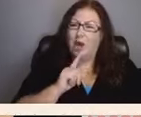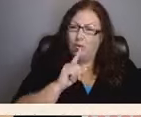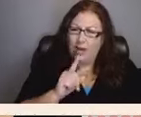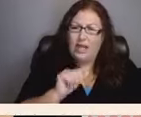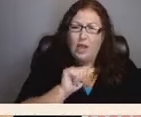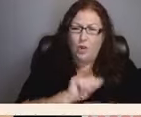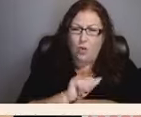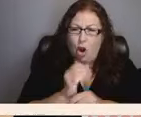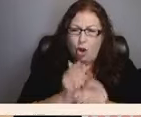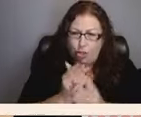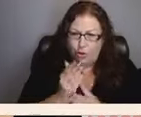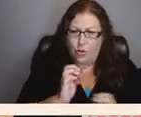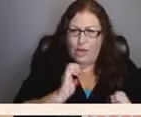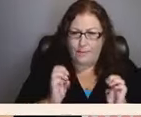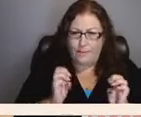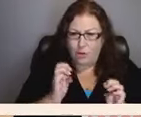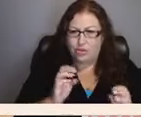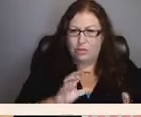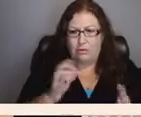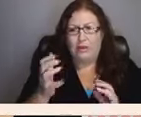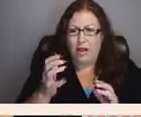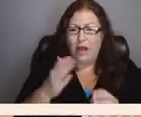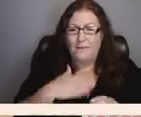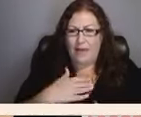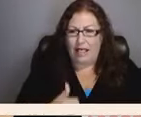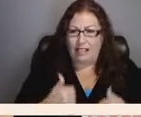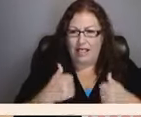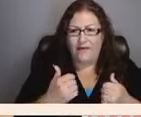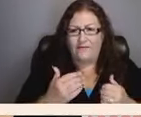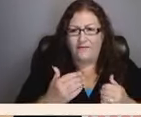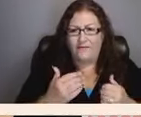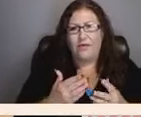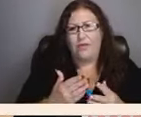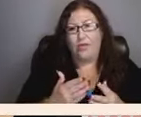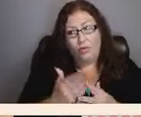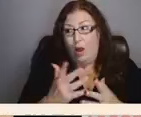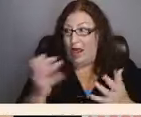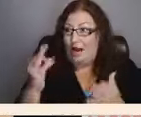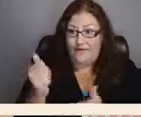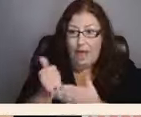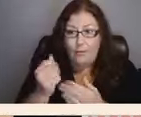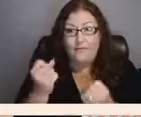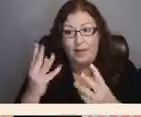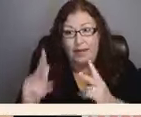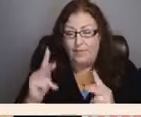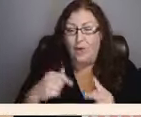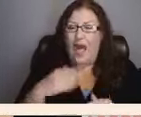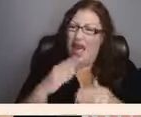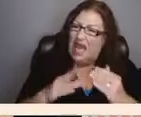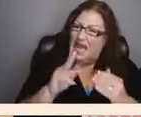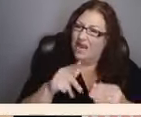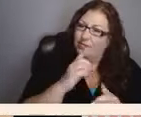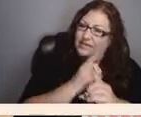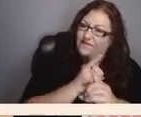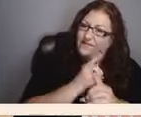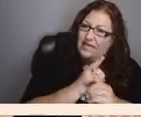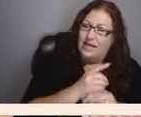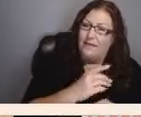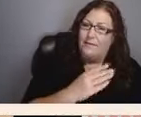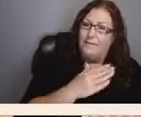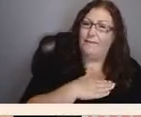of my life, uh, through a lot of help from a lot of people, I ended up defending my dissertation. I want